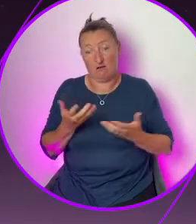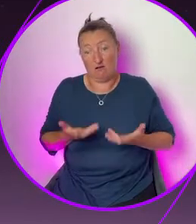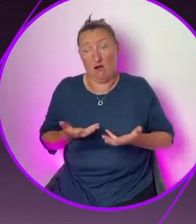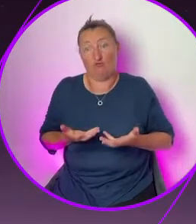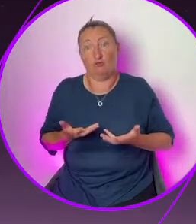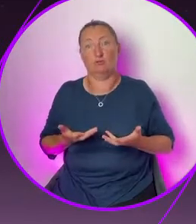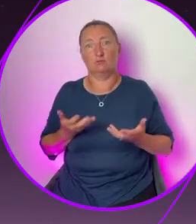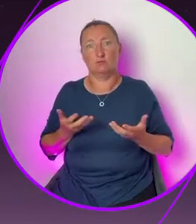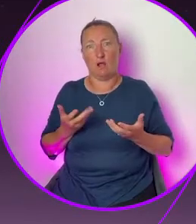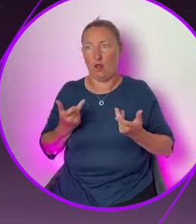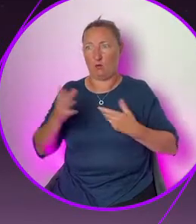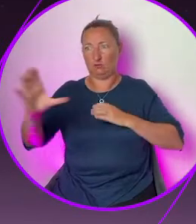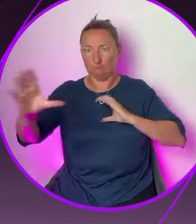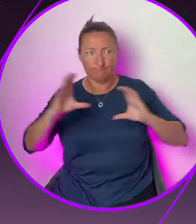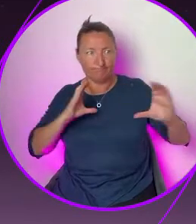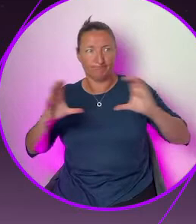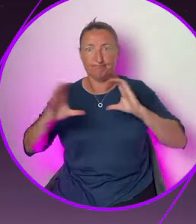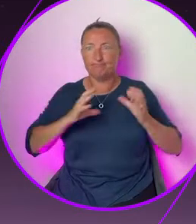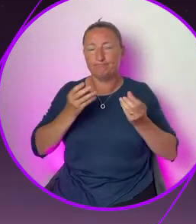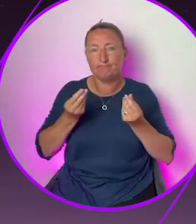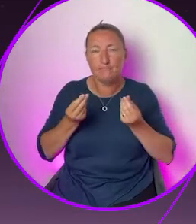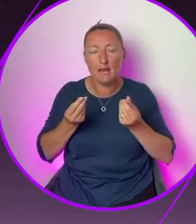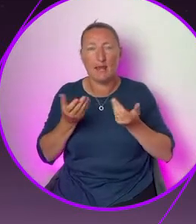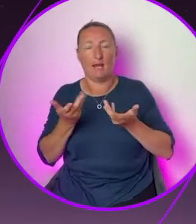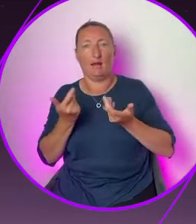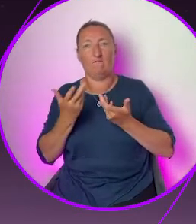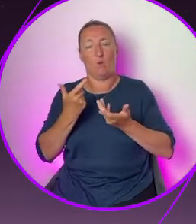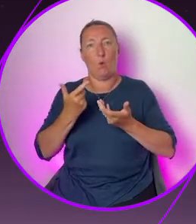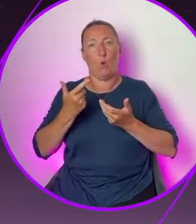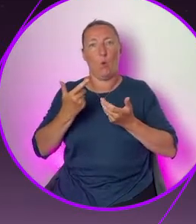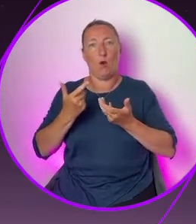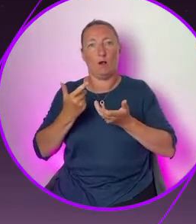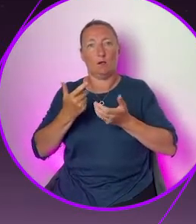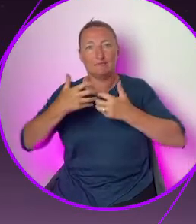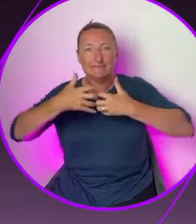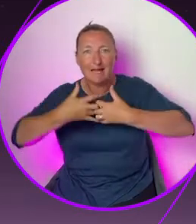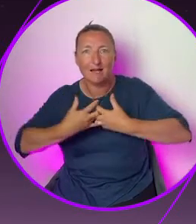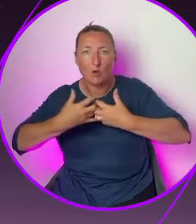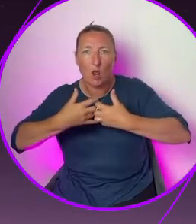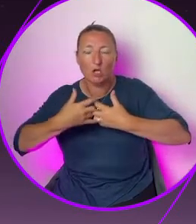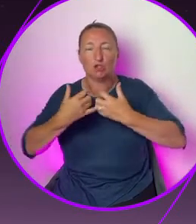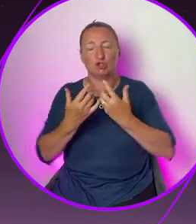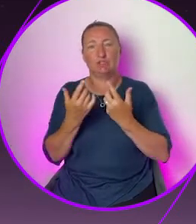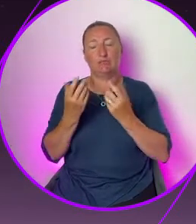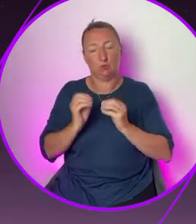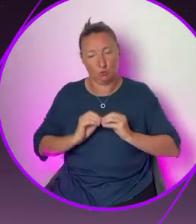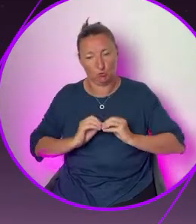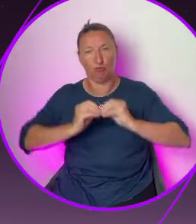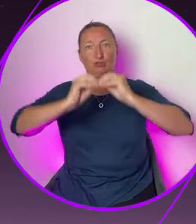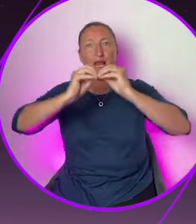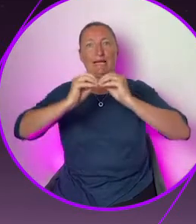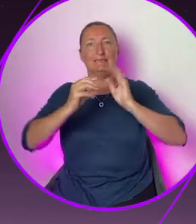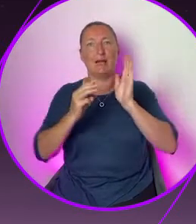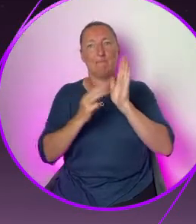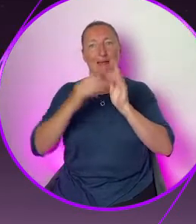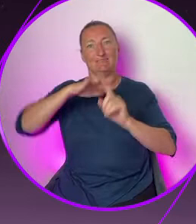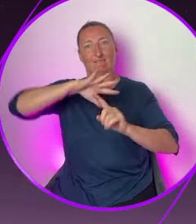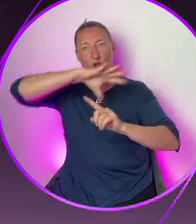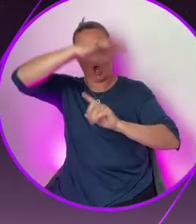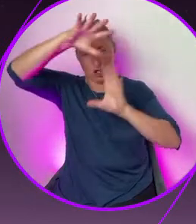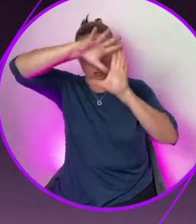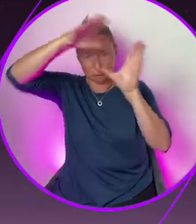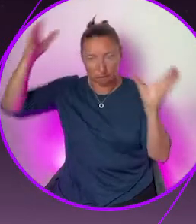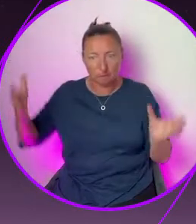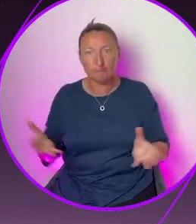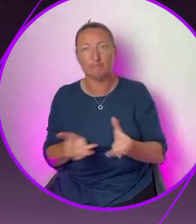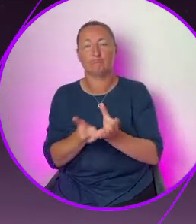where there is a surge of investment into the technologies that will underwrite the construction of a metaverse or the metaverses. This is in part